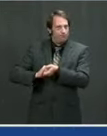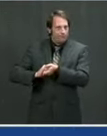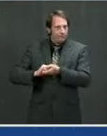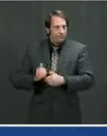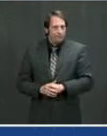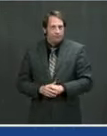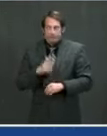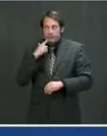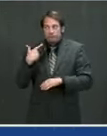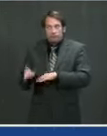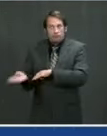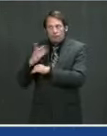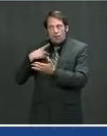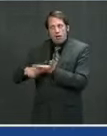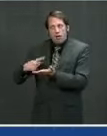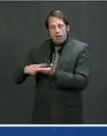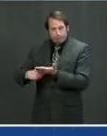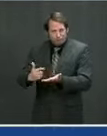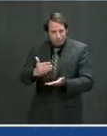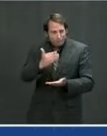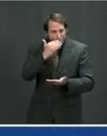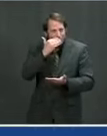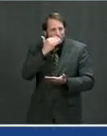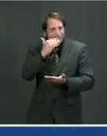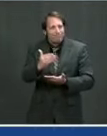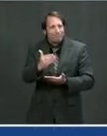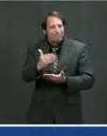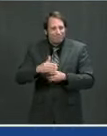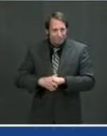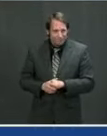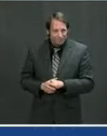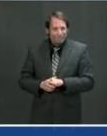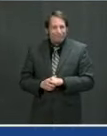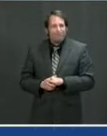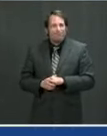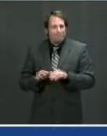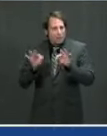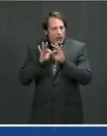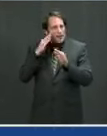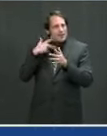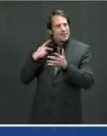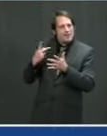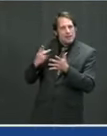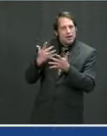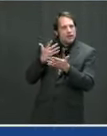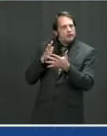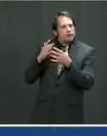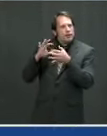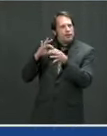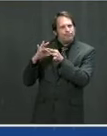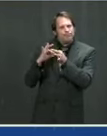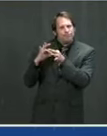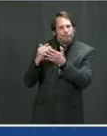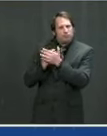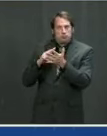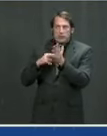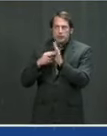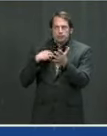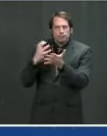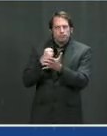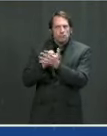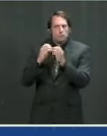When nations as close as ours get together, we always look for operations and opportunities to do more. And today was